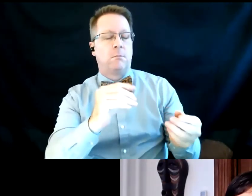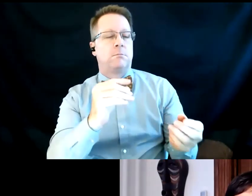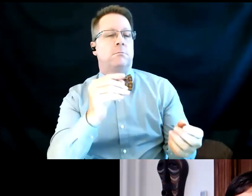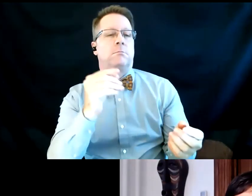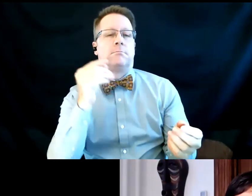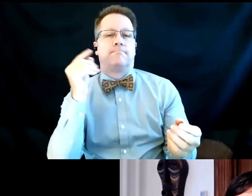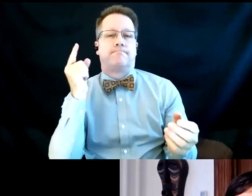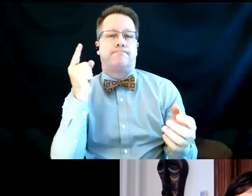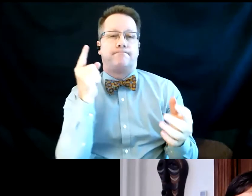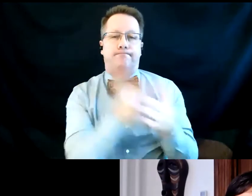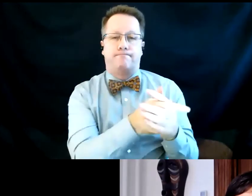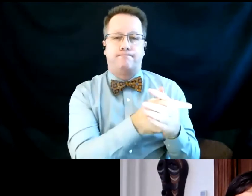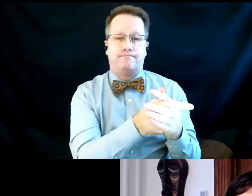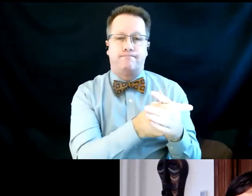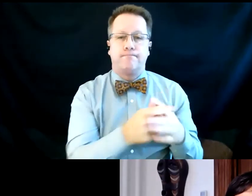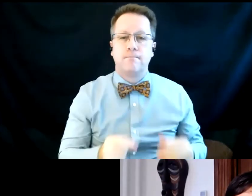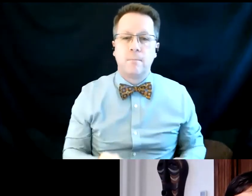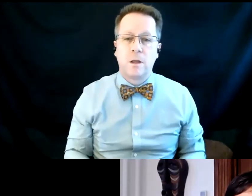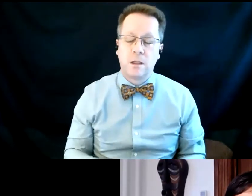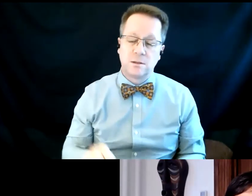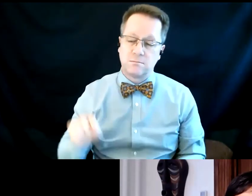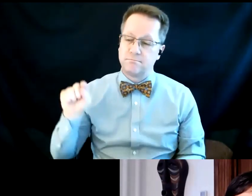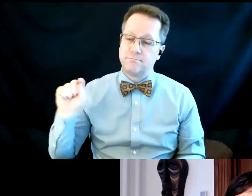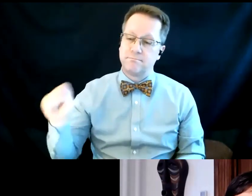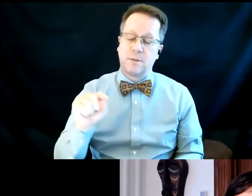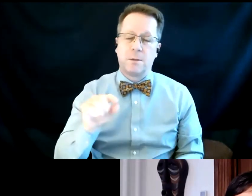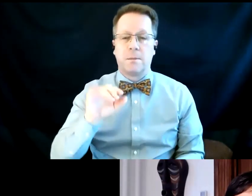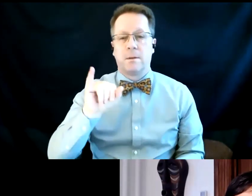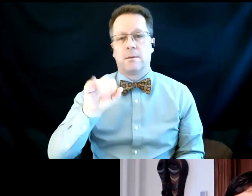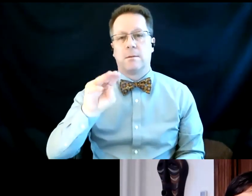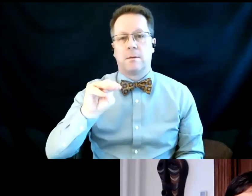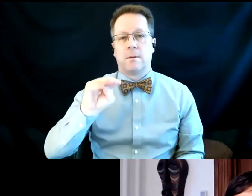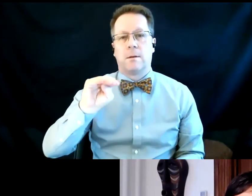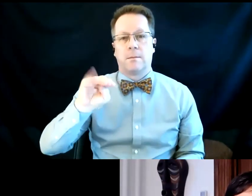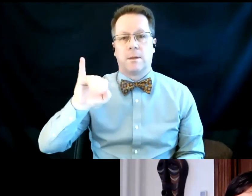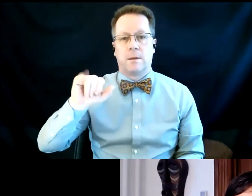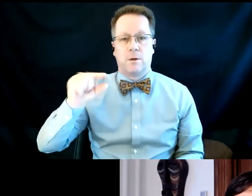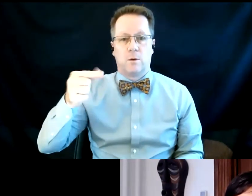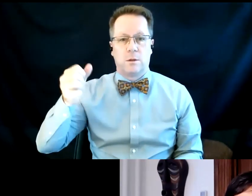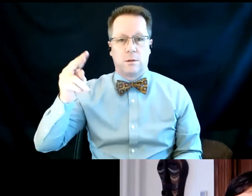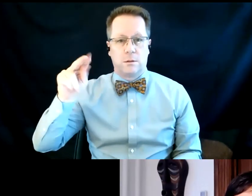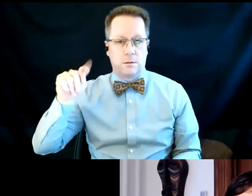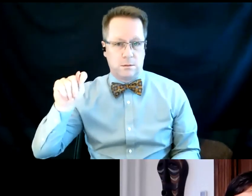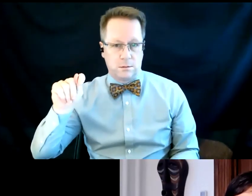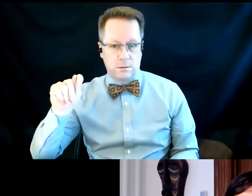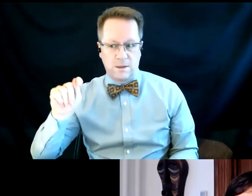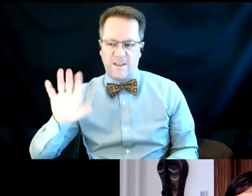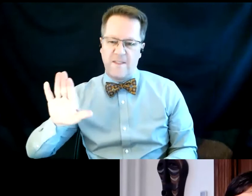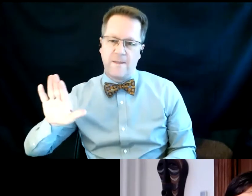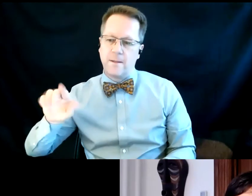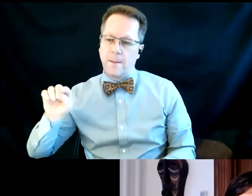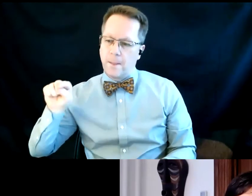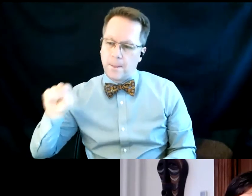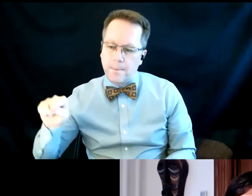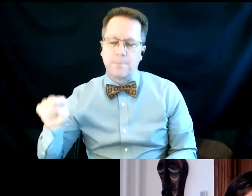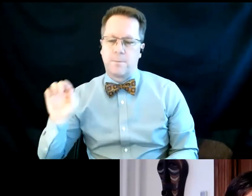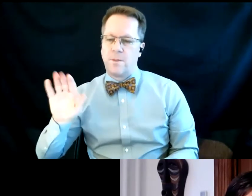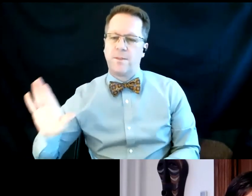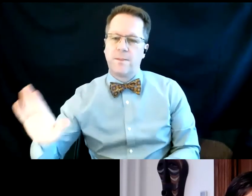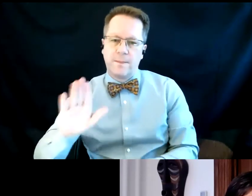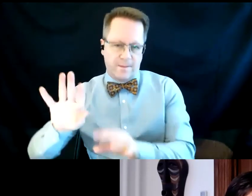immigrants, immigrant families, and people who are concerned about the